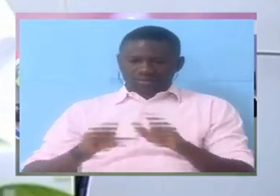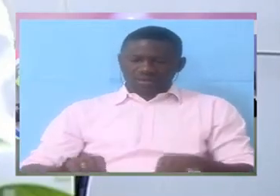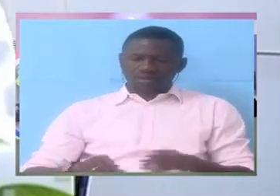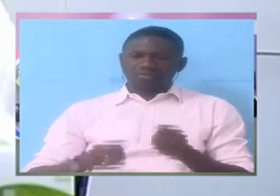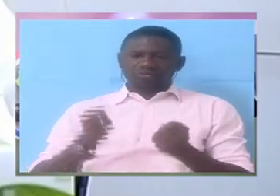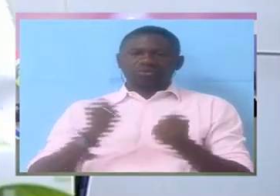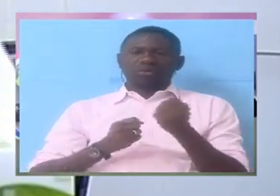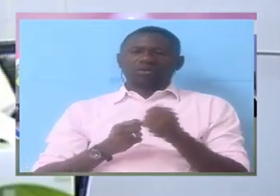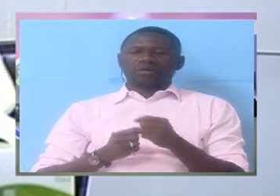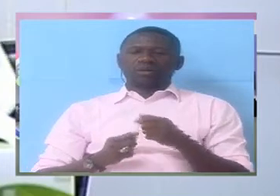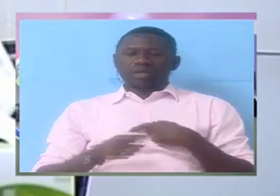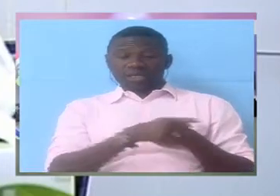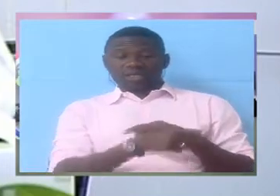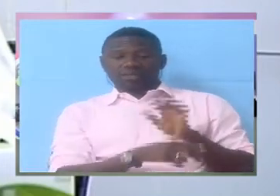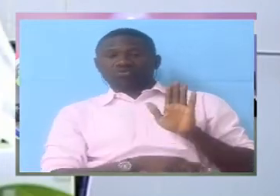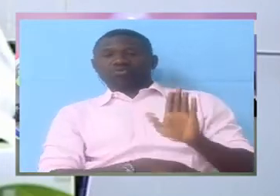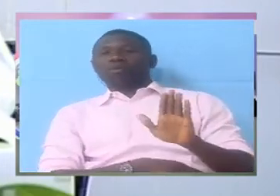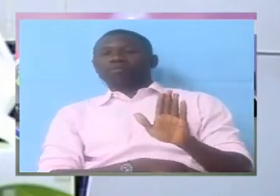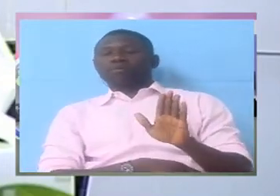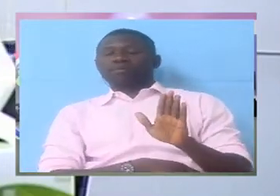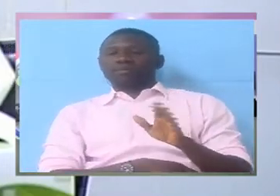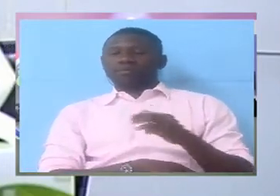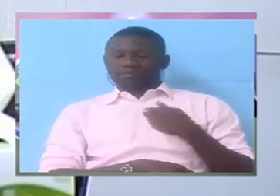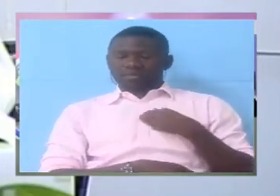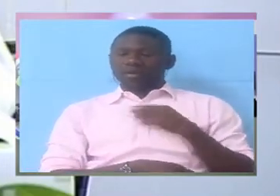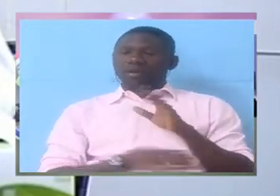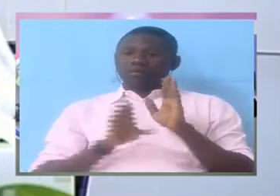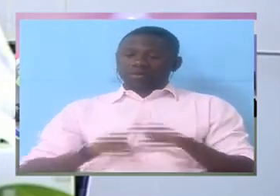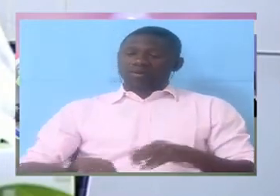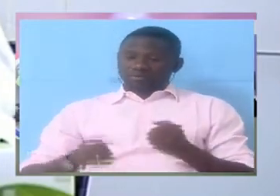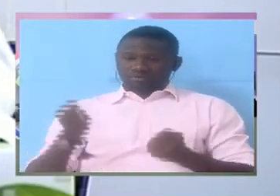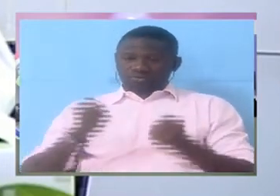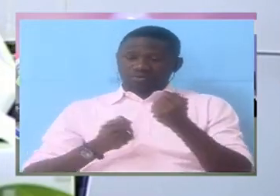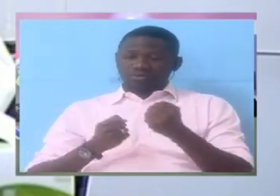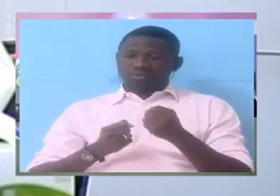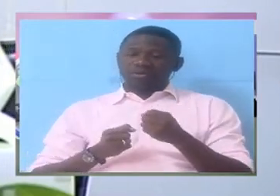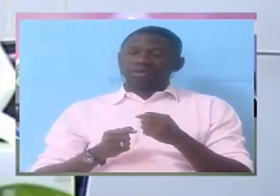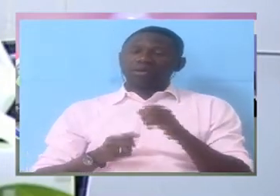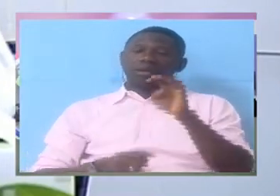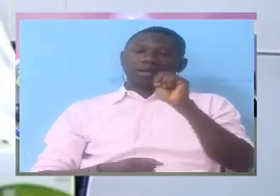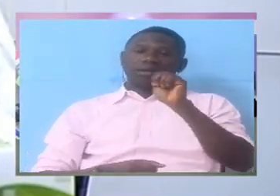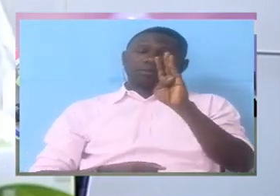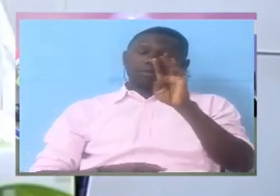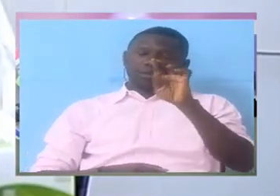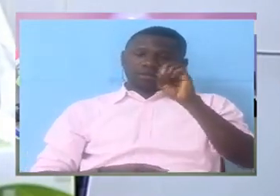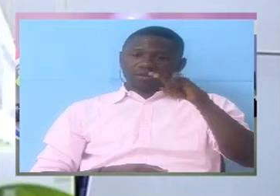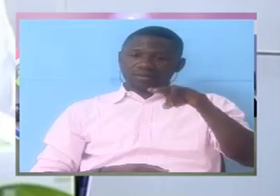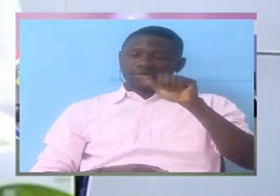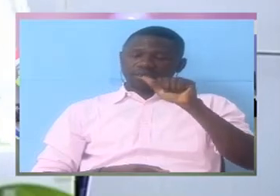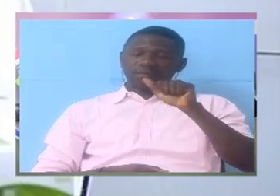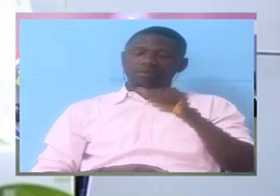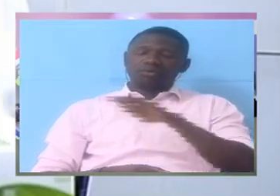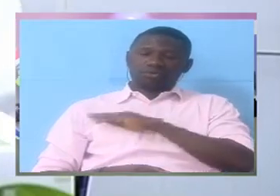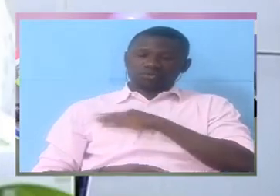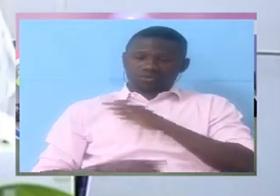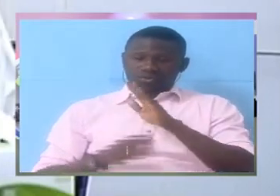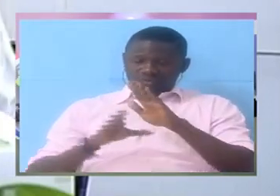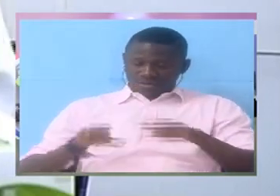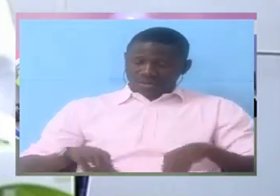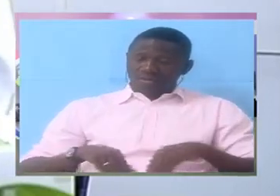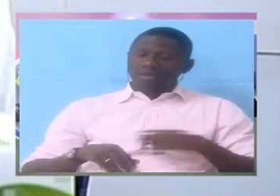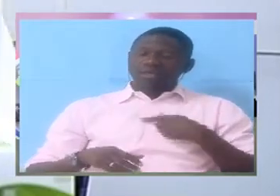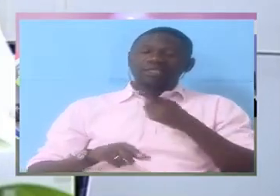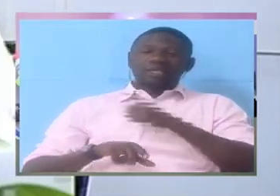And he stopped. Alota. I went down. Jita. Ibrahima also came down. Ibrahima fanan jita. But while I was coming